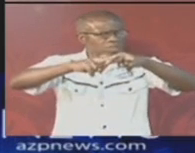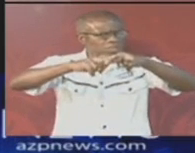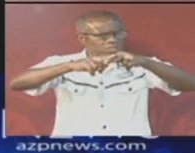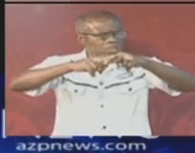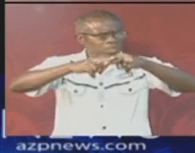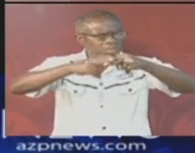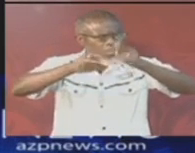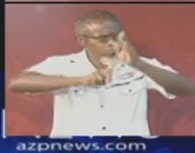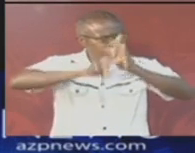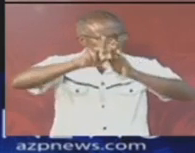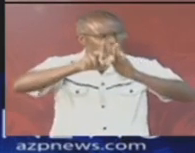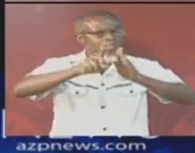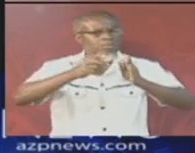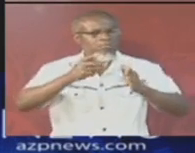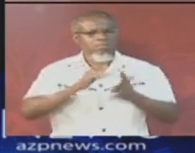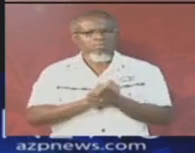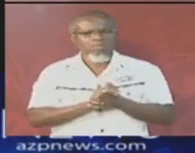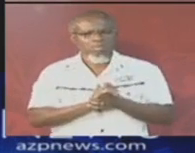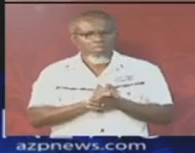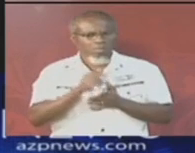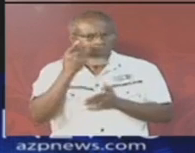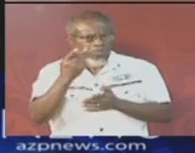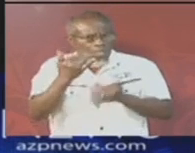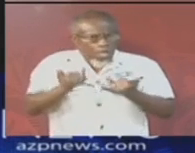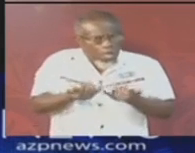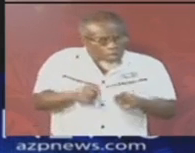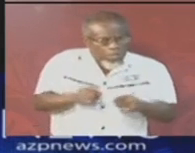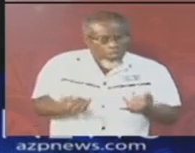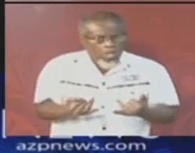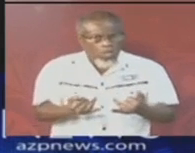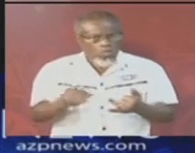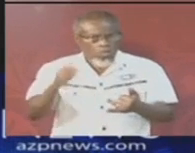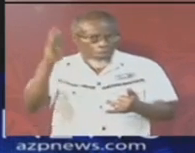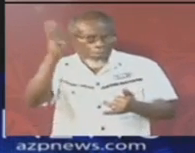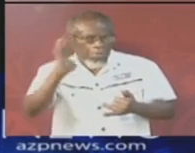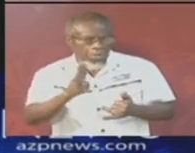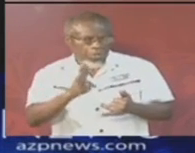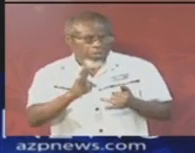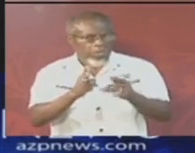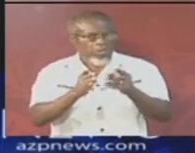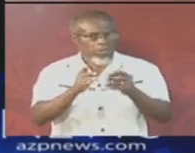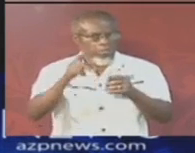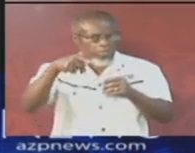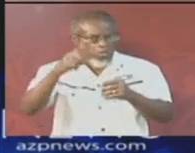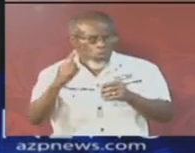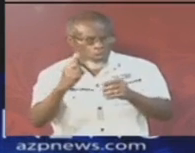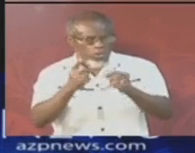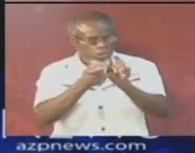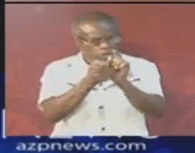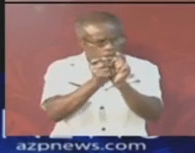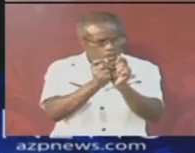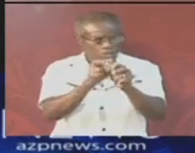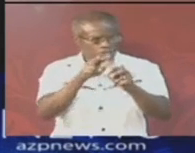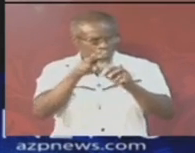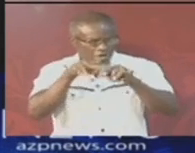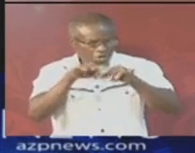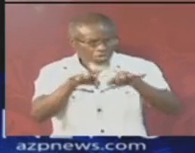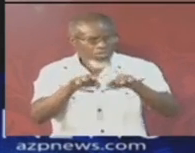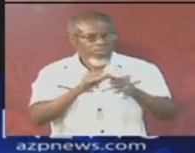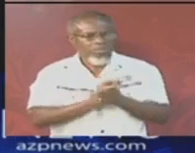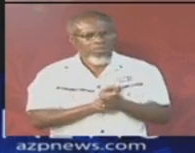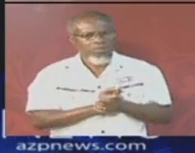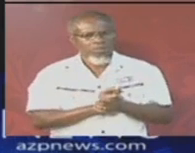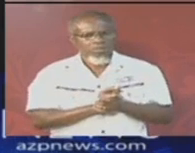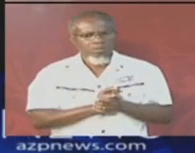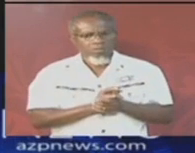and we even have the Brazilian variant. So therefore, can an argument be made that the closure of the borders is not